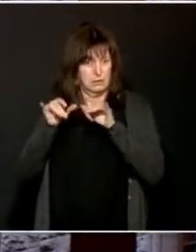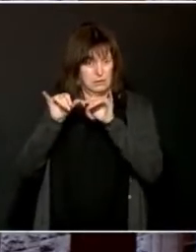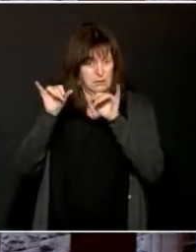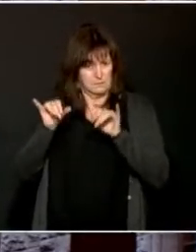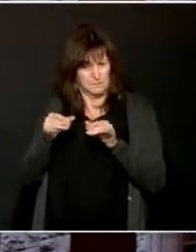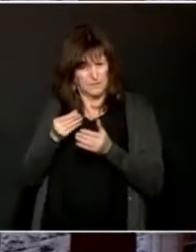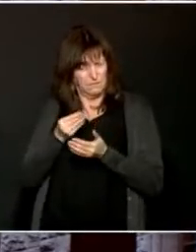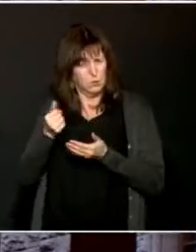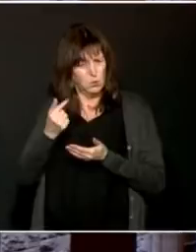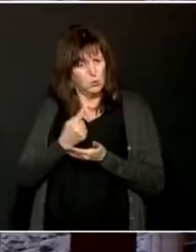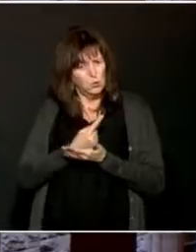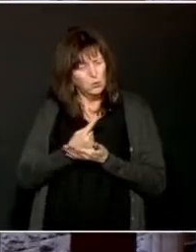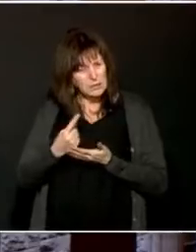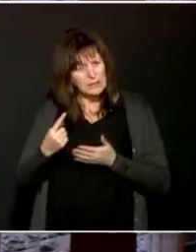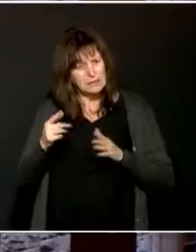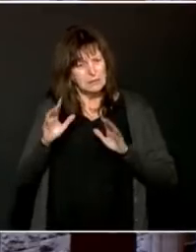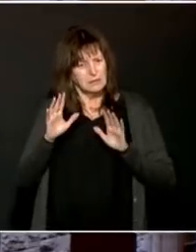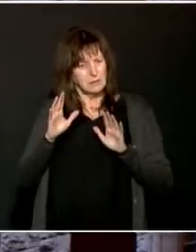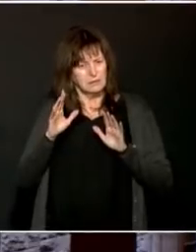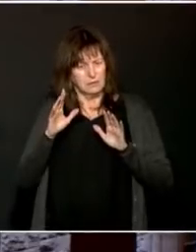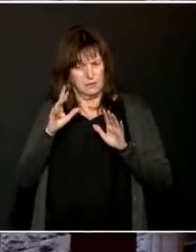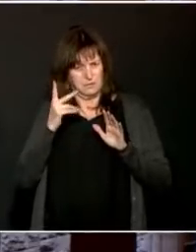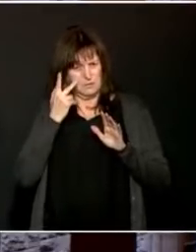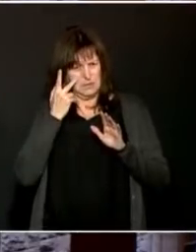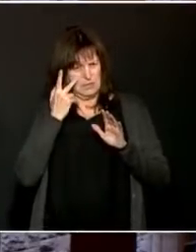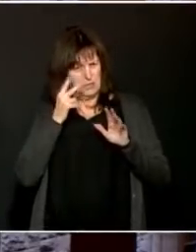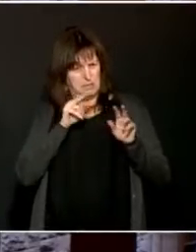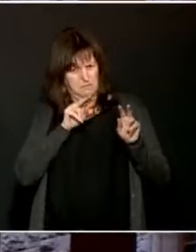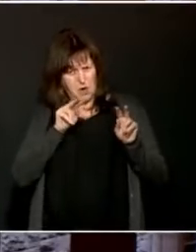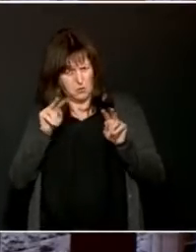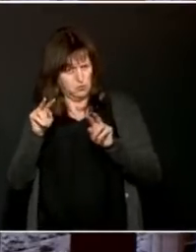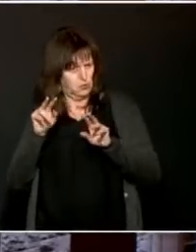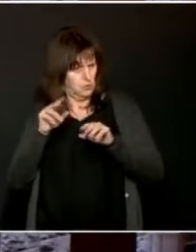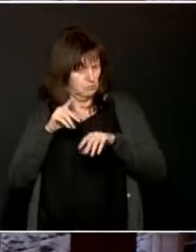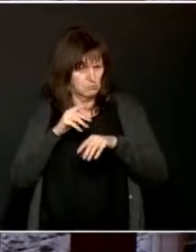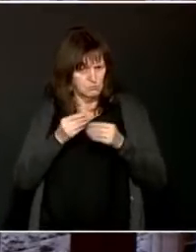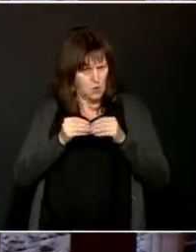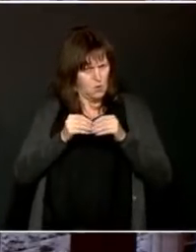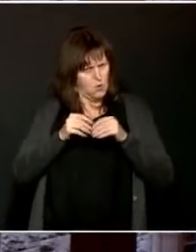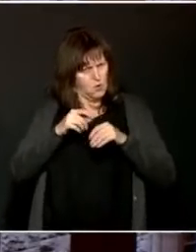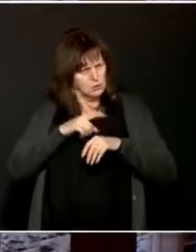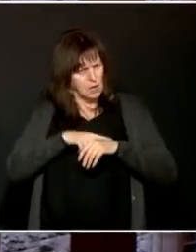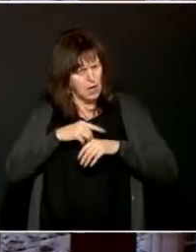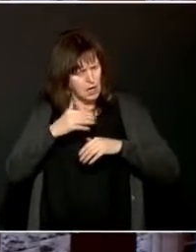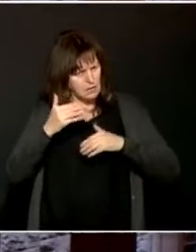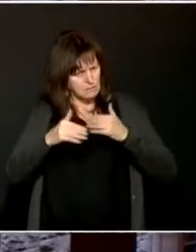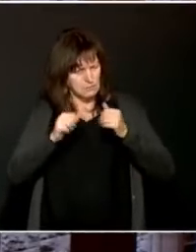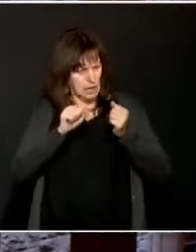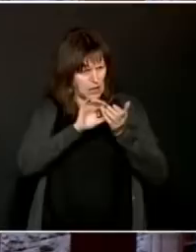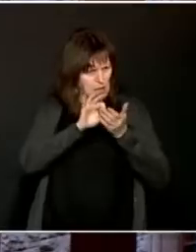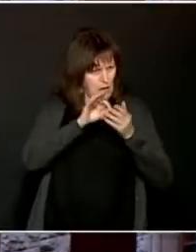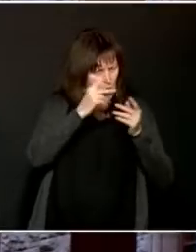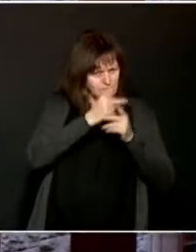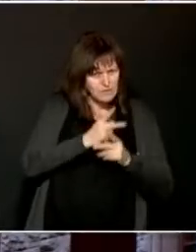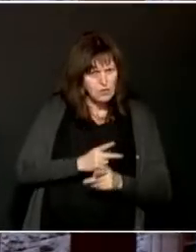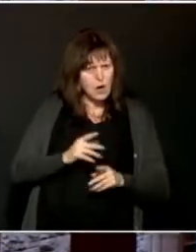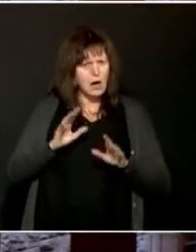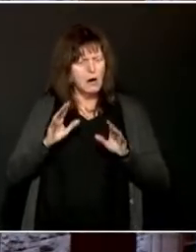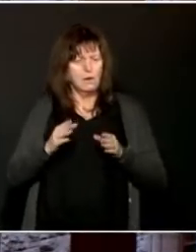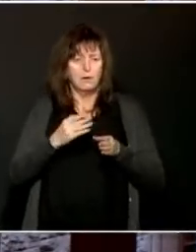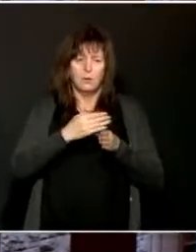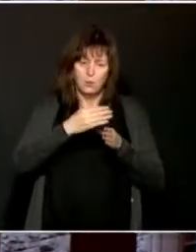task force is concerned, if we could be having large volumes on weekends as the supply would allow, we'd like even bigger every